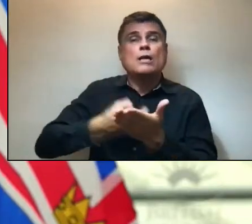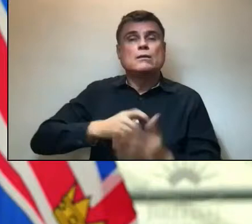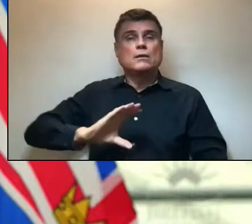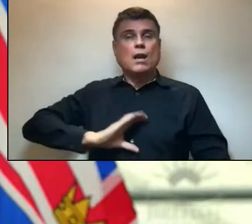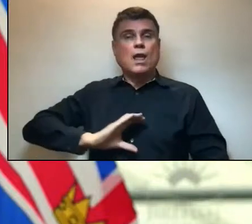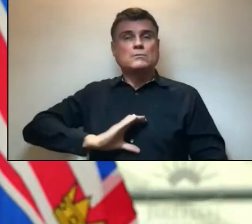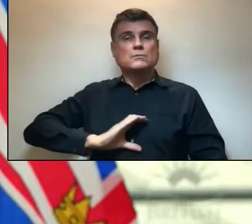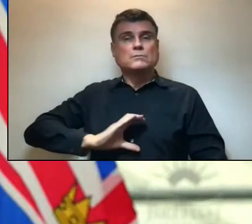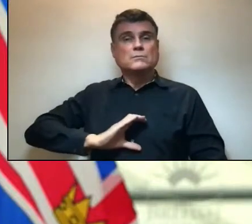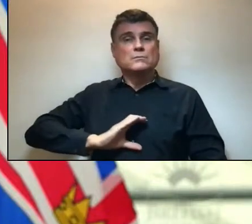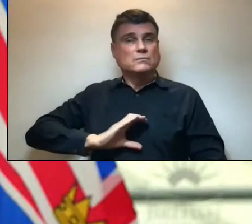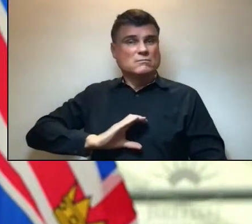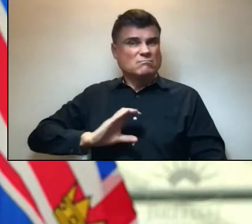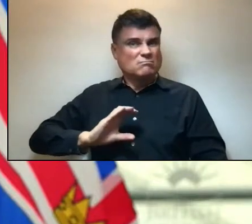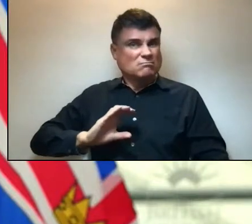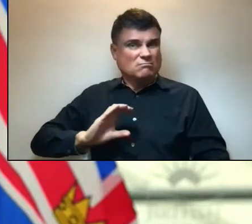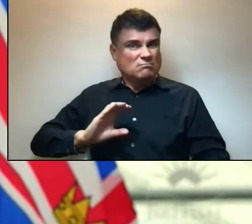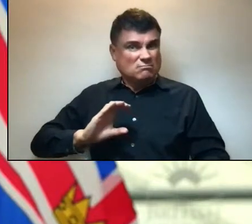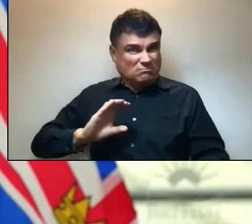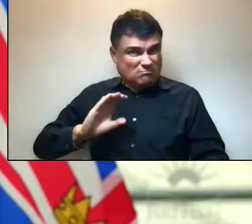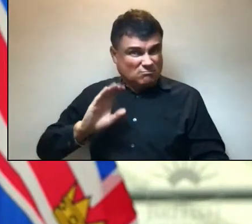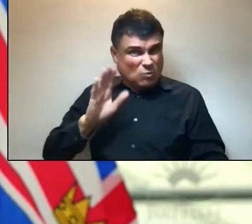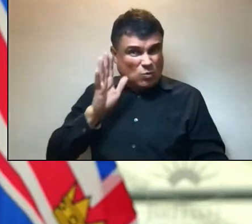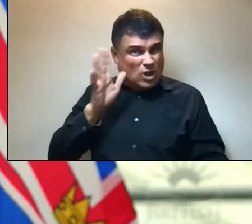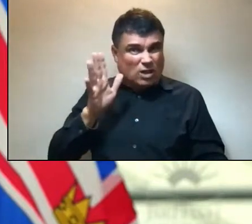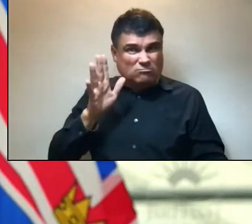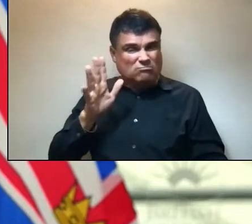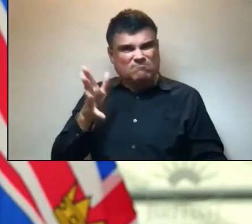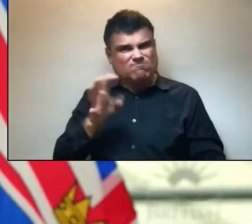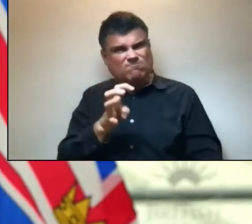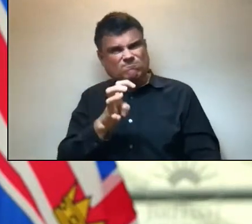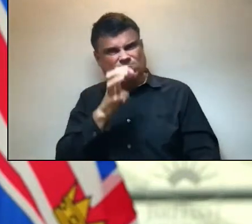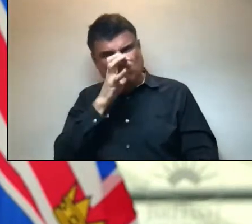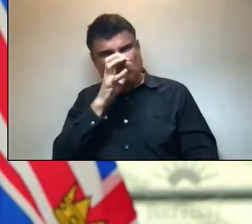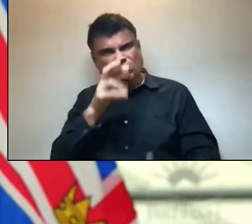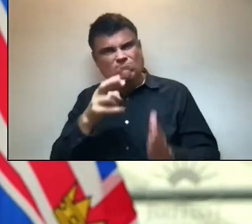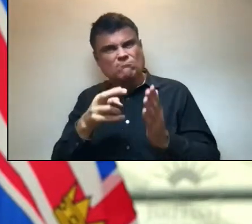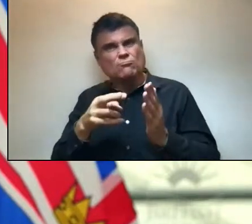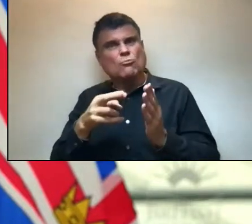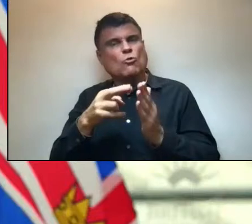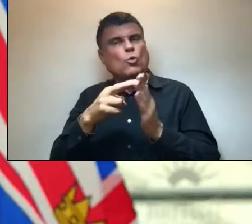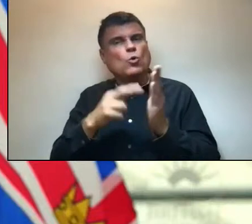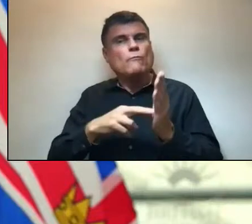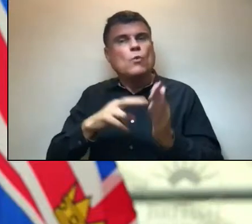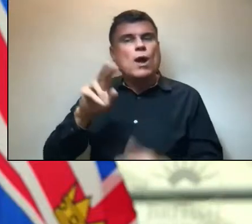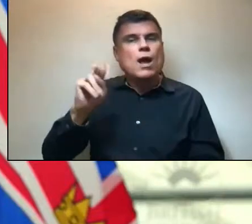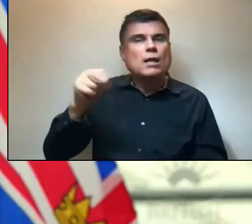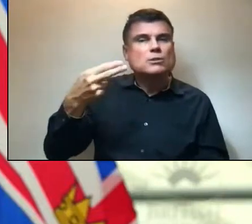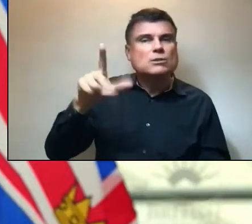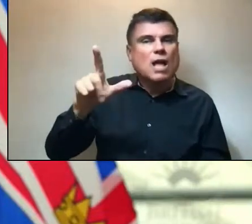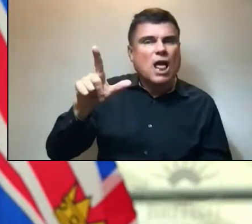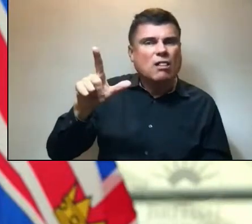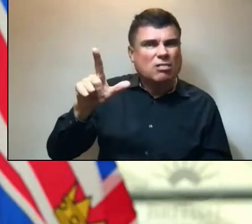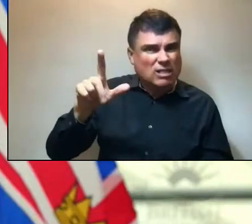know they operate under strict COVID protocols connected to the NHL, but the team now has